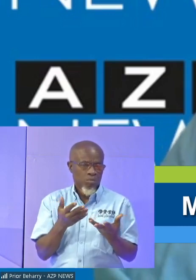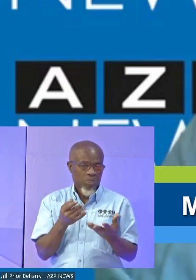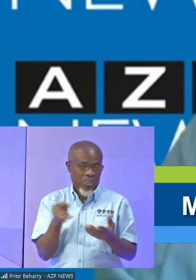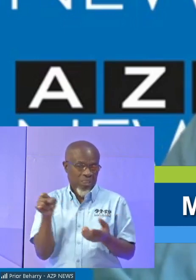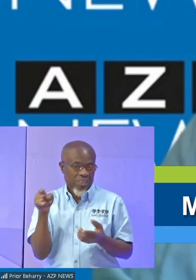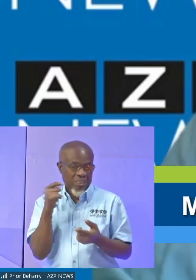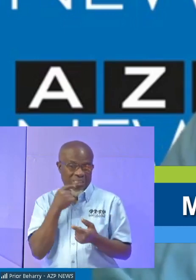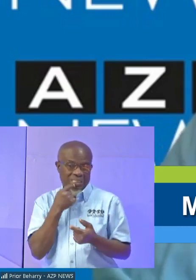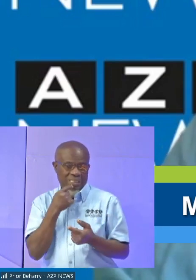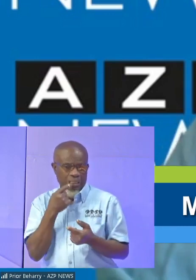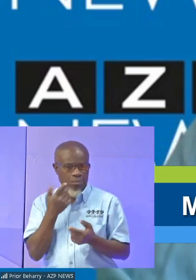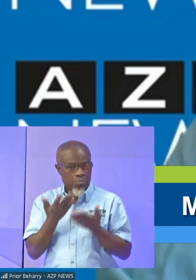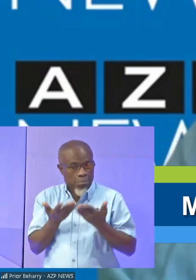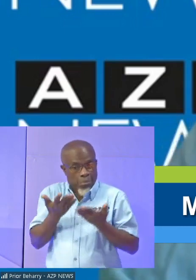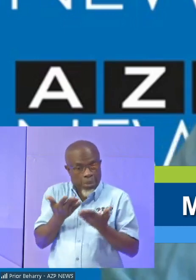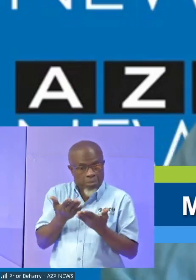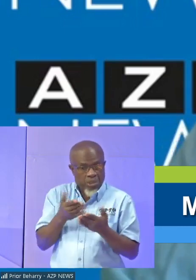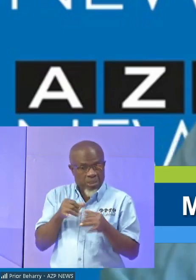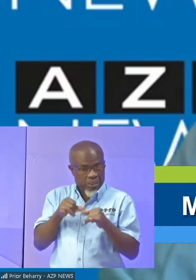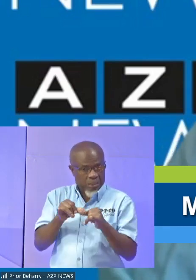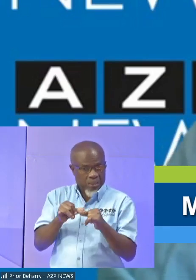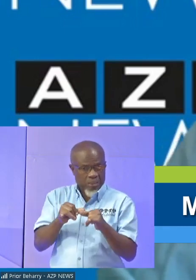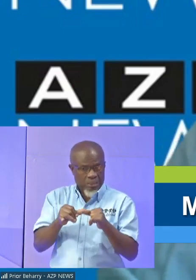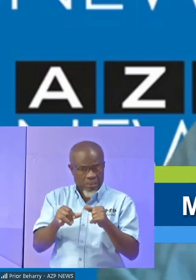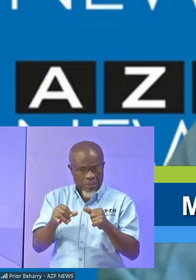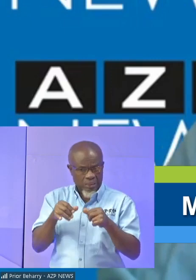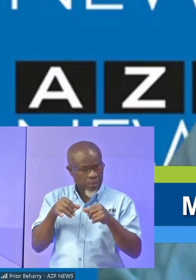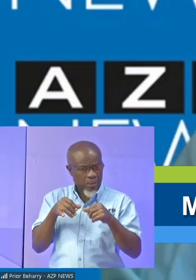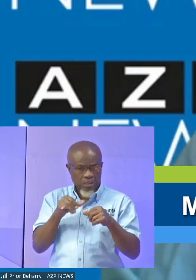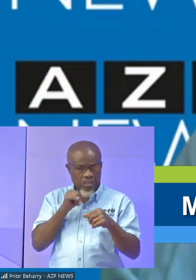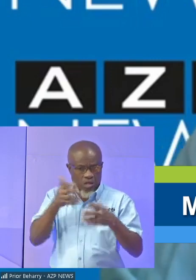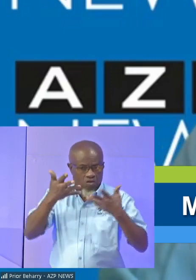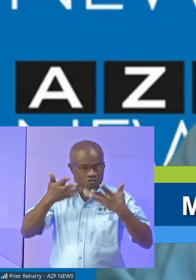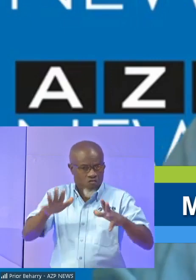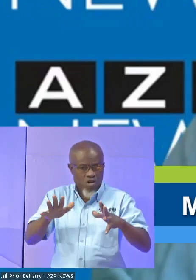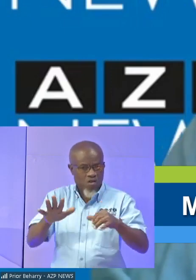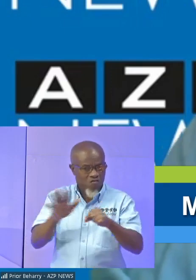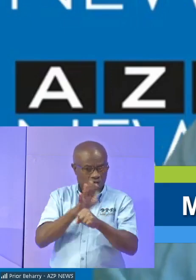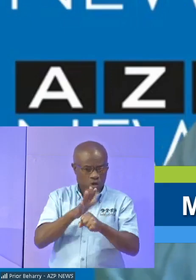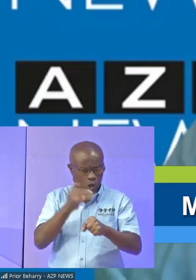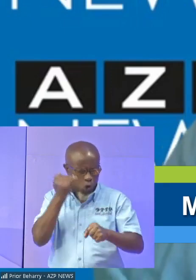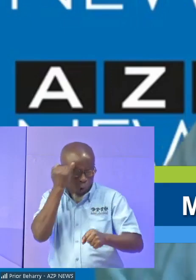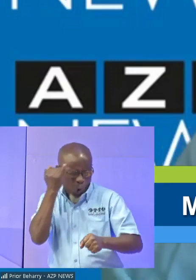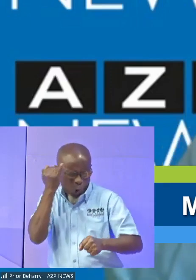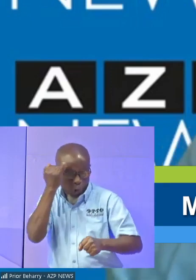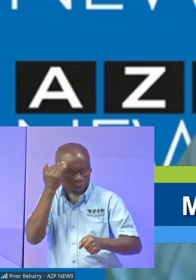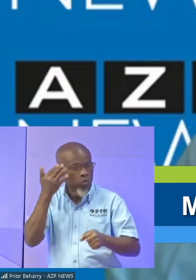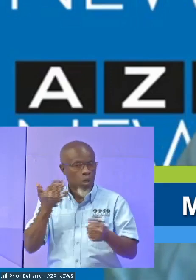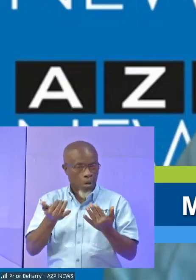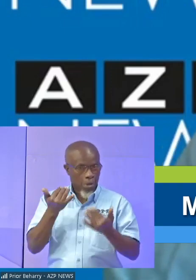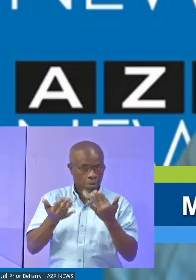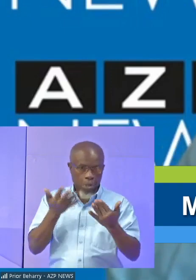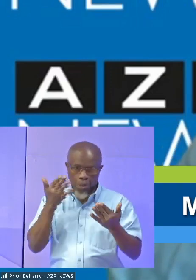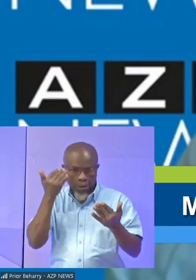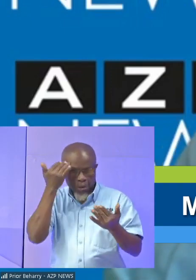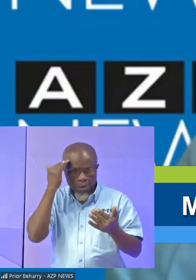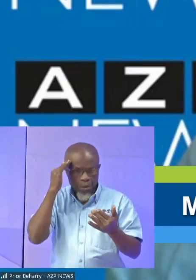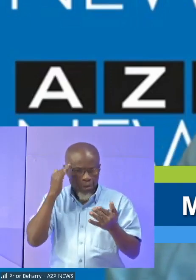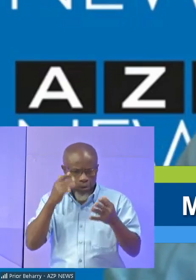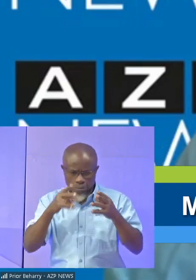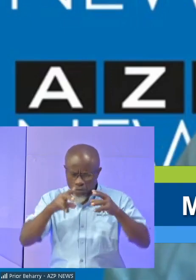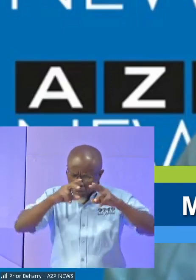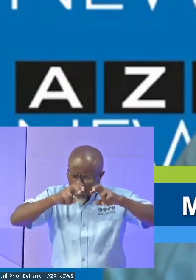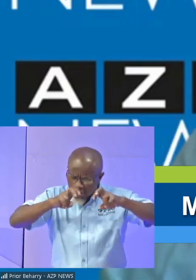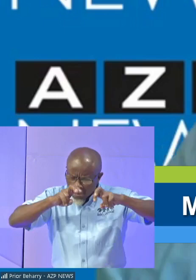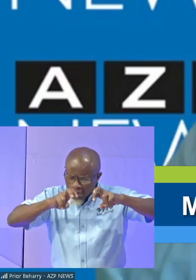vaccine, that it took such a short time to develop when compared to the vaccines we got at children